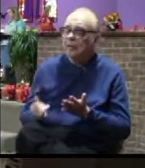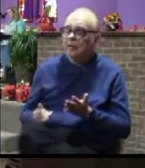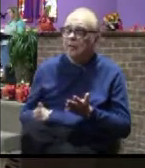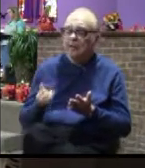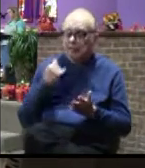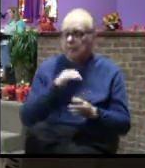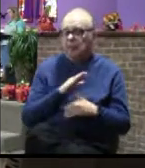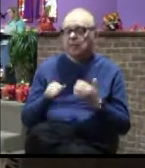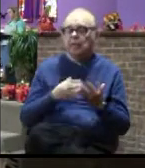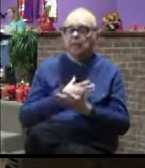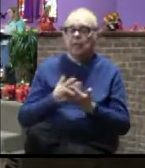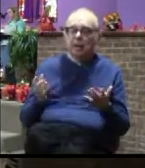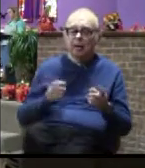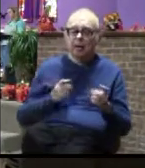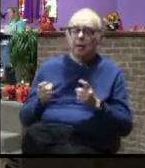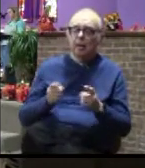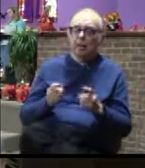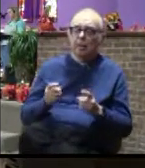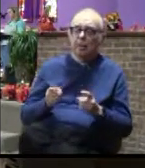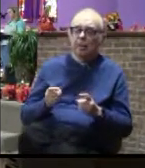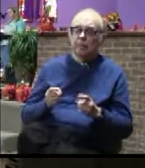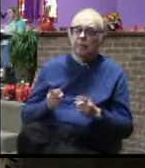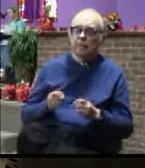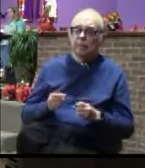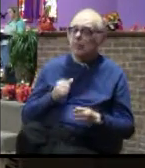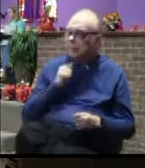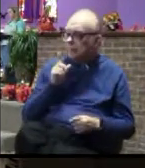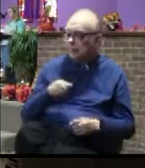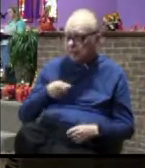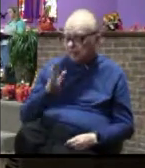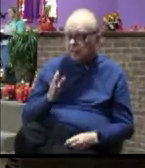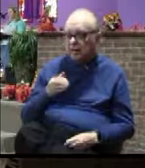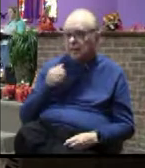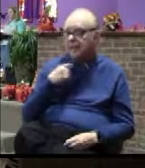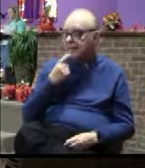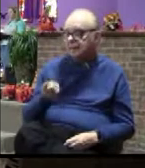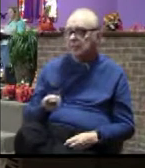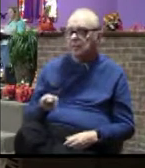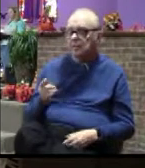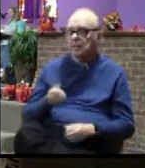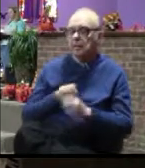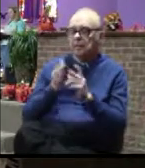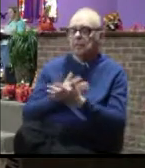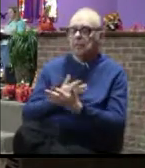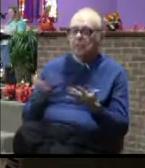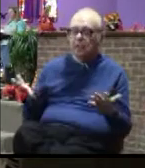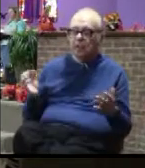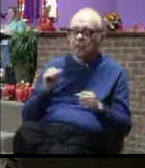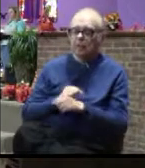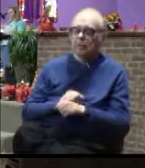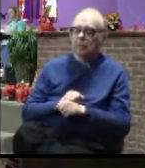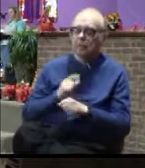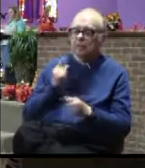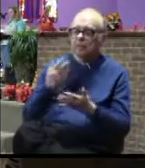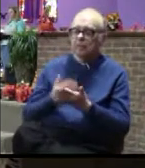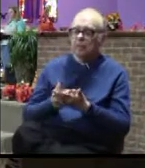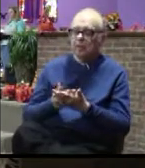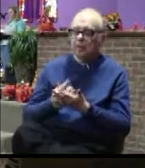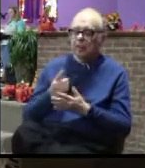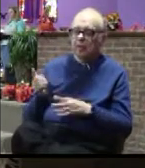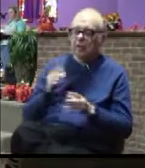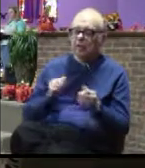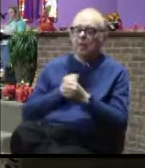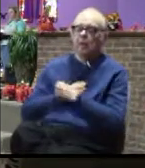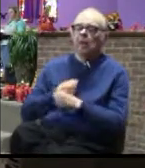because if you could handle all of the problems you wouldn't need God but what God does say is that everything worketh to the good